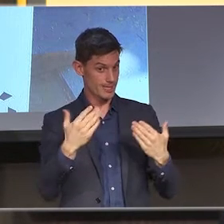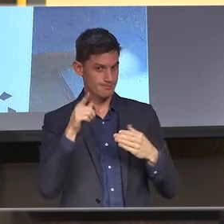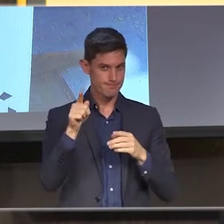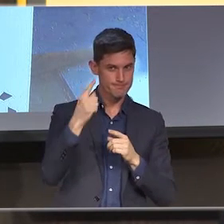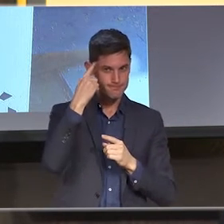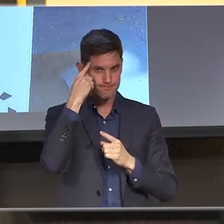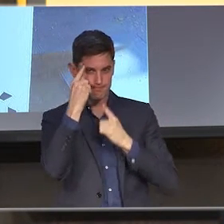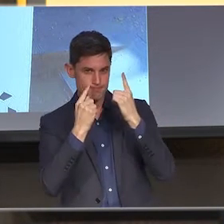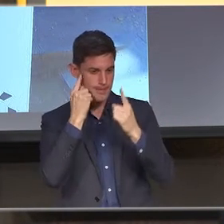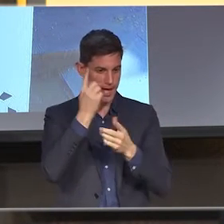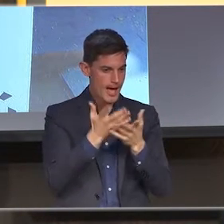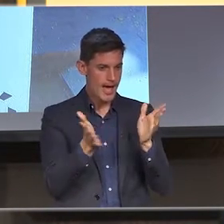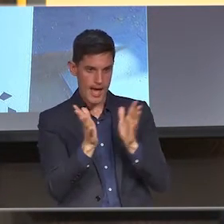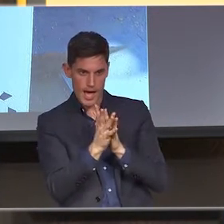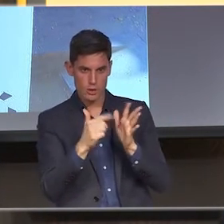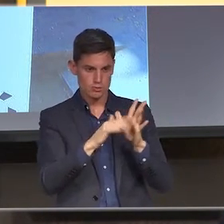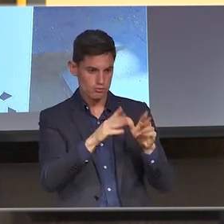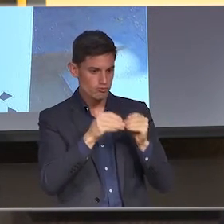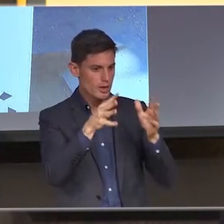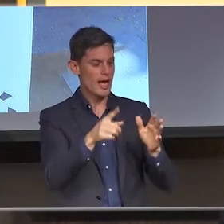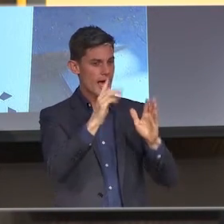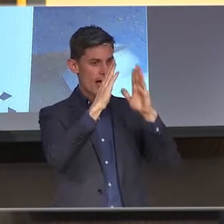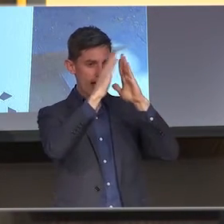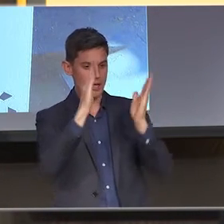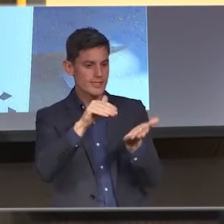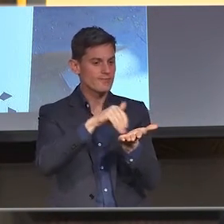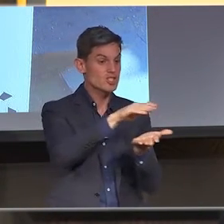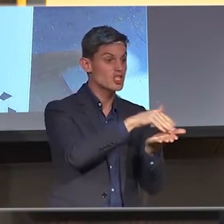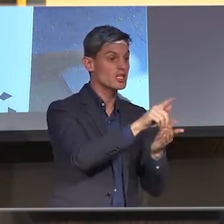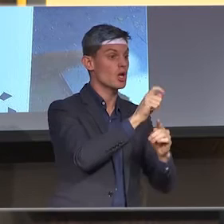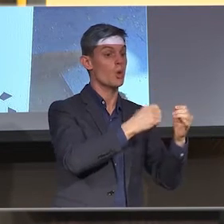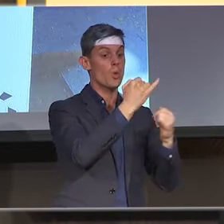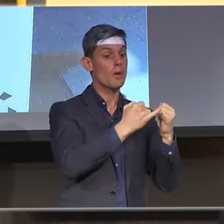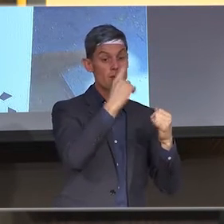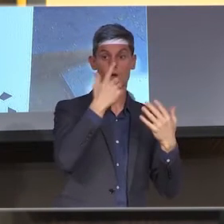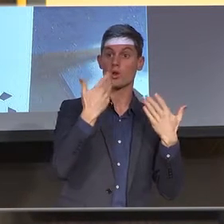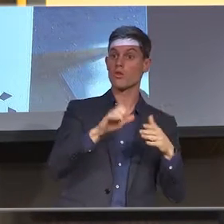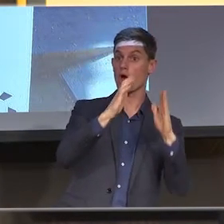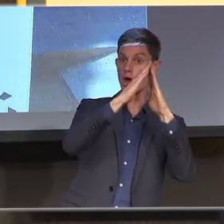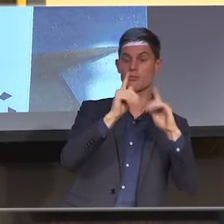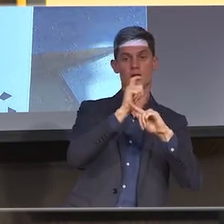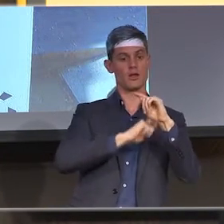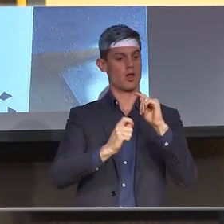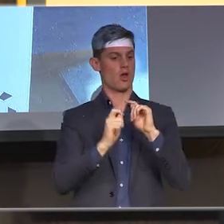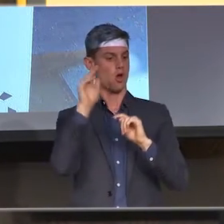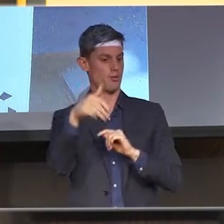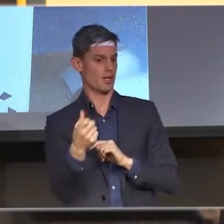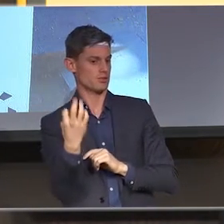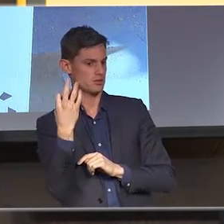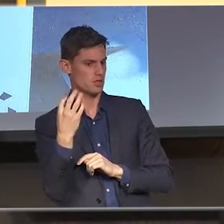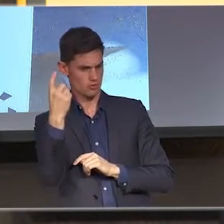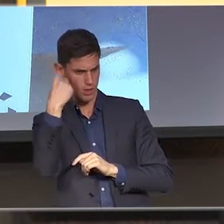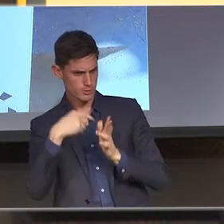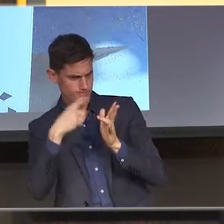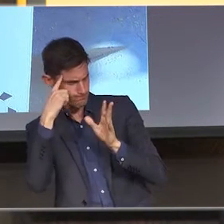stepping in to deal with the debilitating housing evictions causing homelessness in the city she's now responsible for. And the reason I wanted